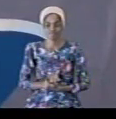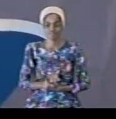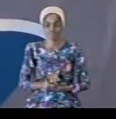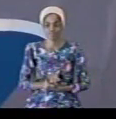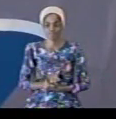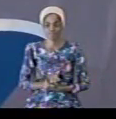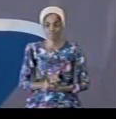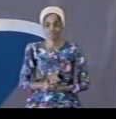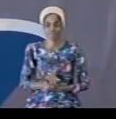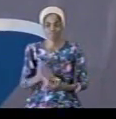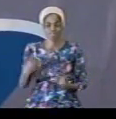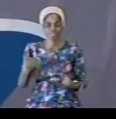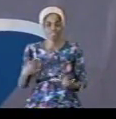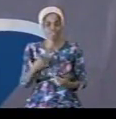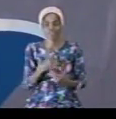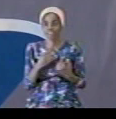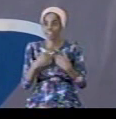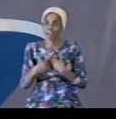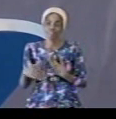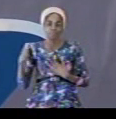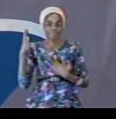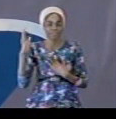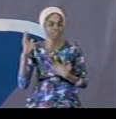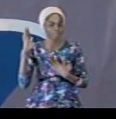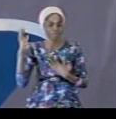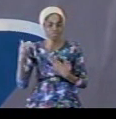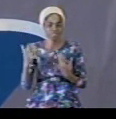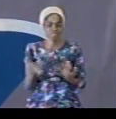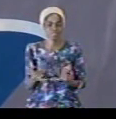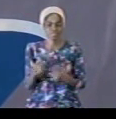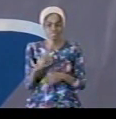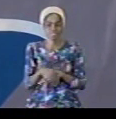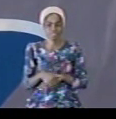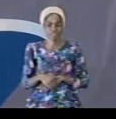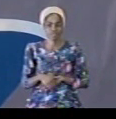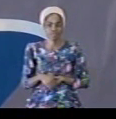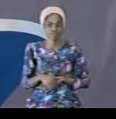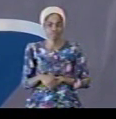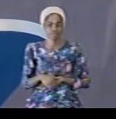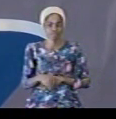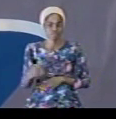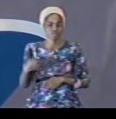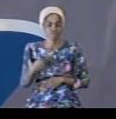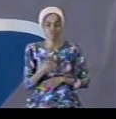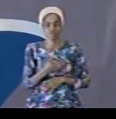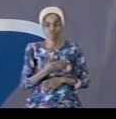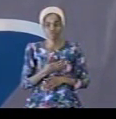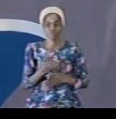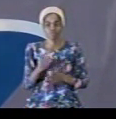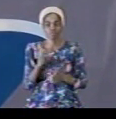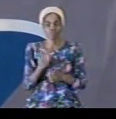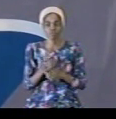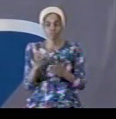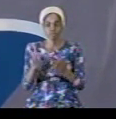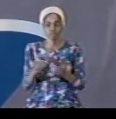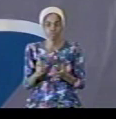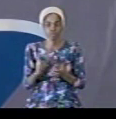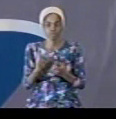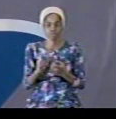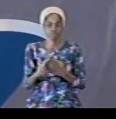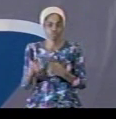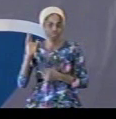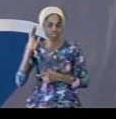We have testimonies tonight, but we just leave this time now for